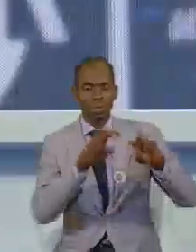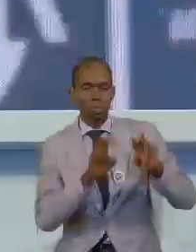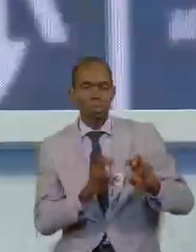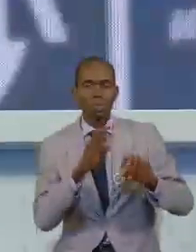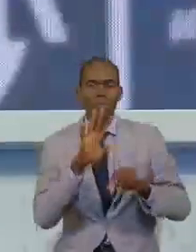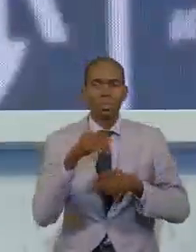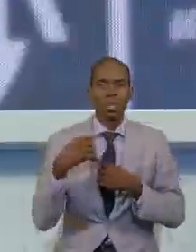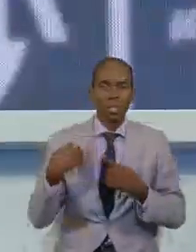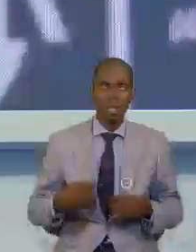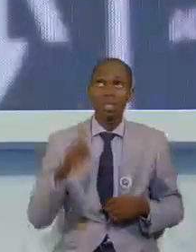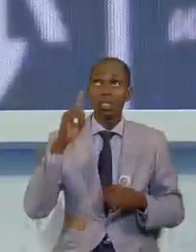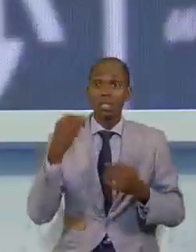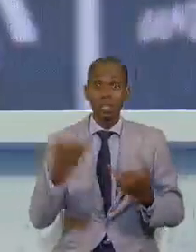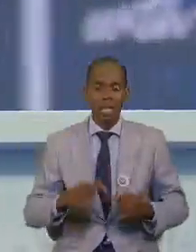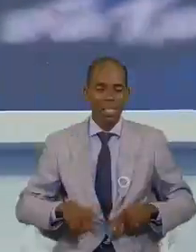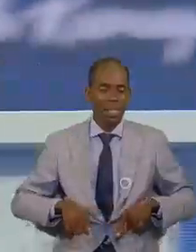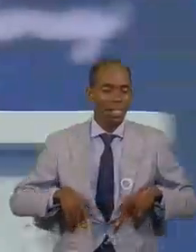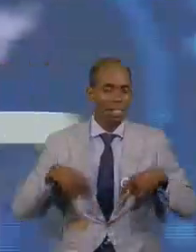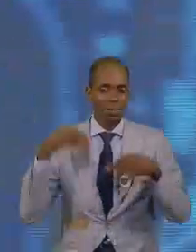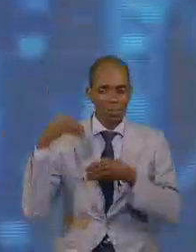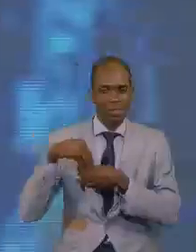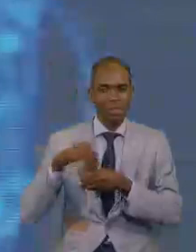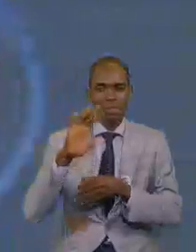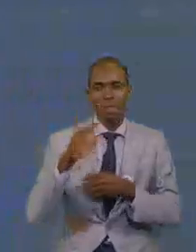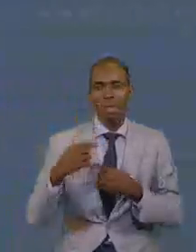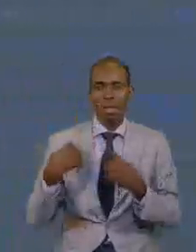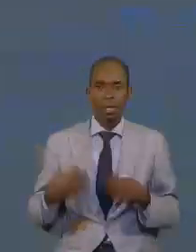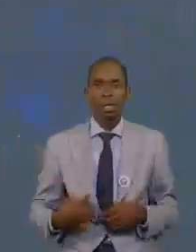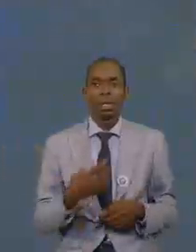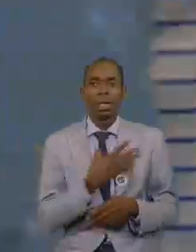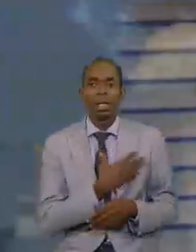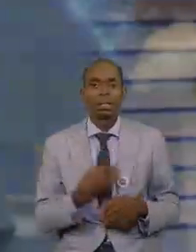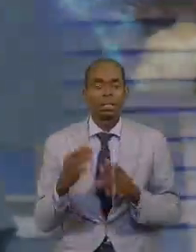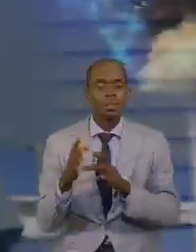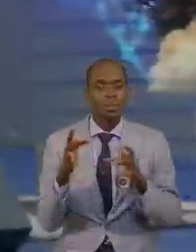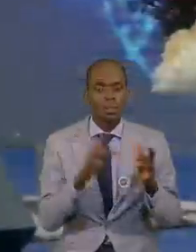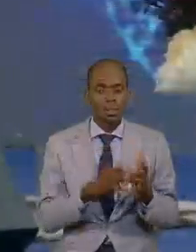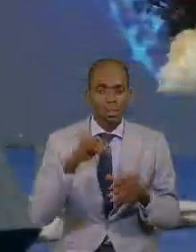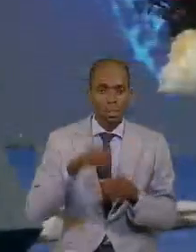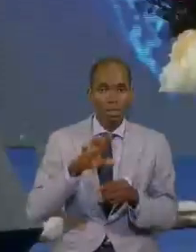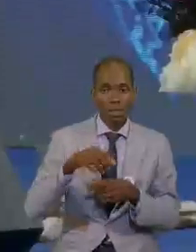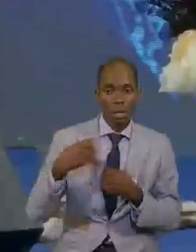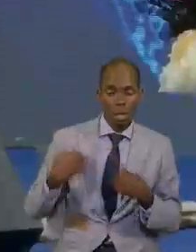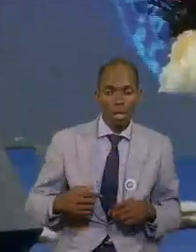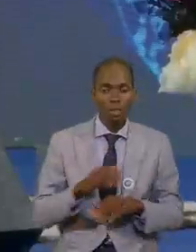He lives inside your heart. And Jesus in your heart does not attract sin.